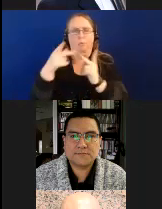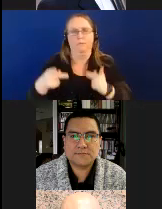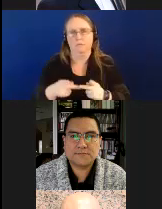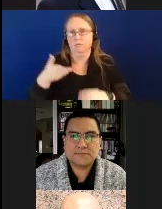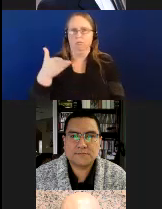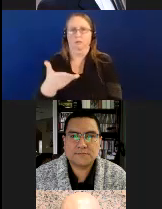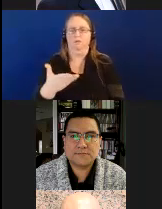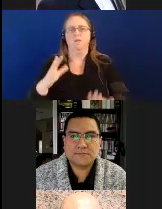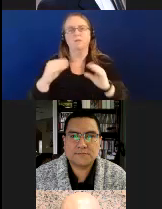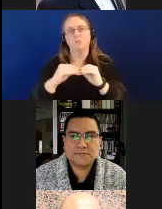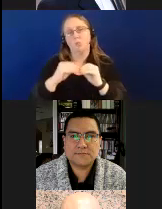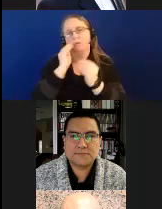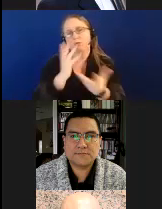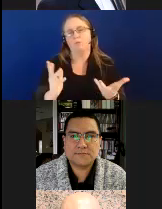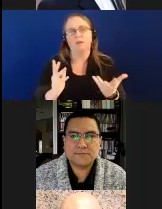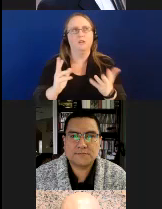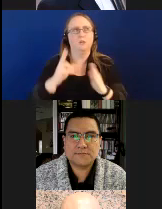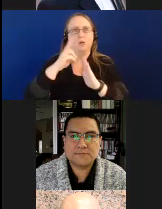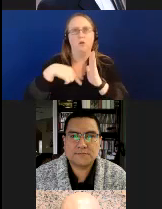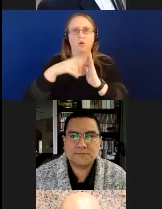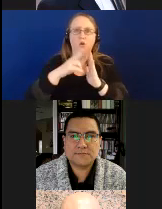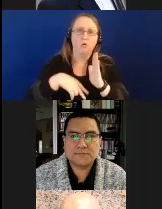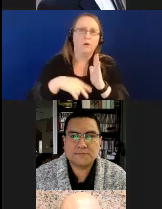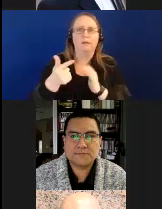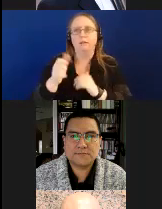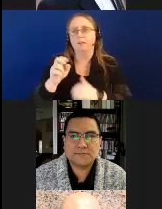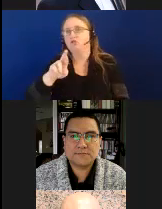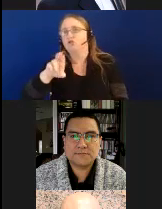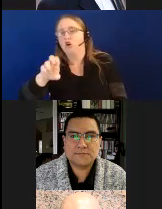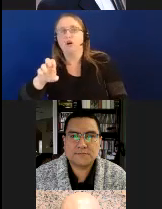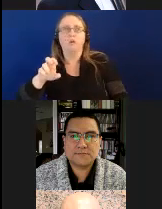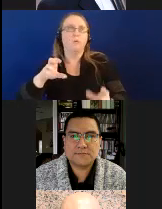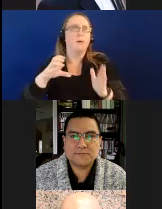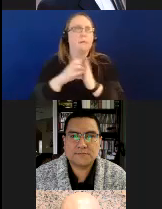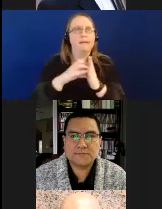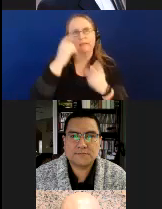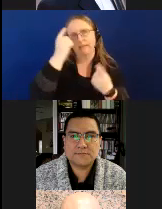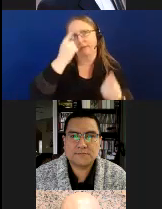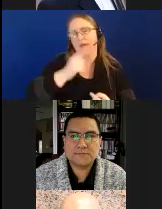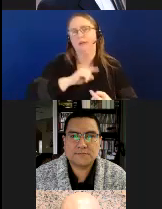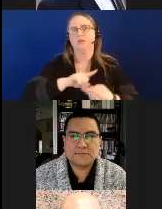more information too about the reading load, the genres, the passage considerations, and a note